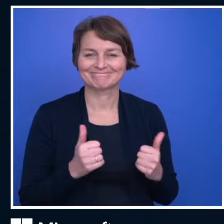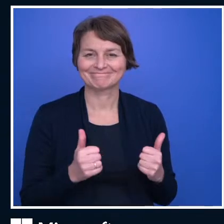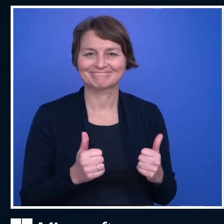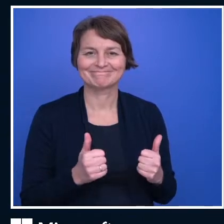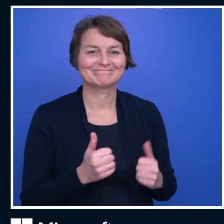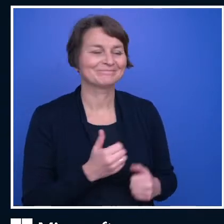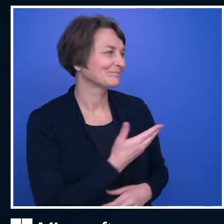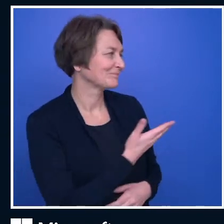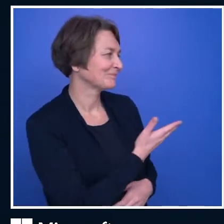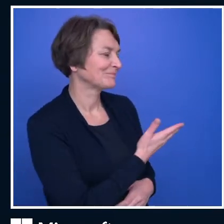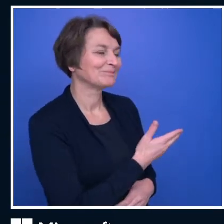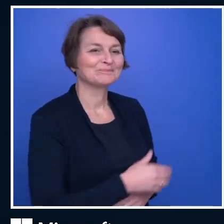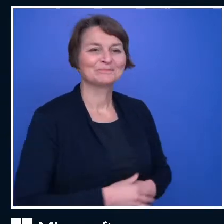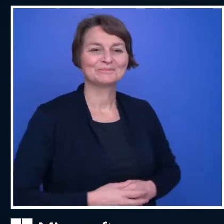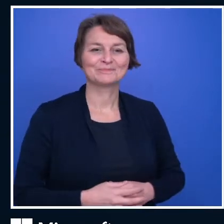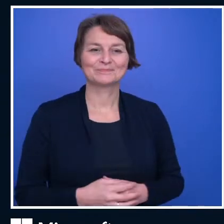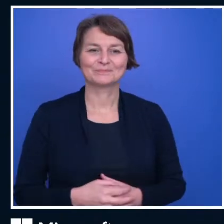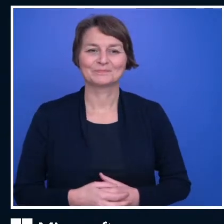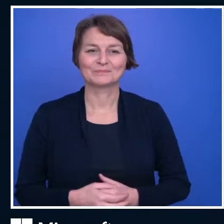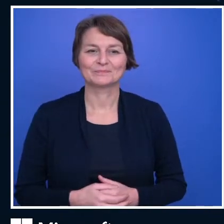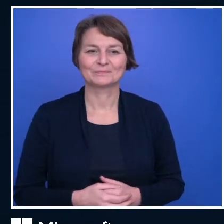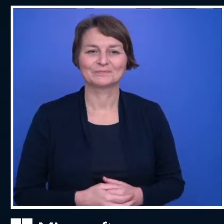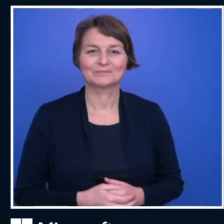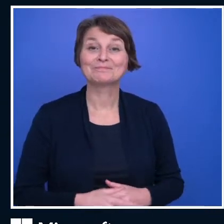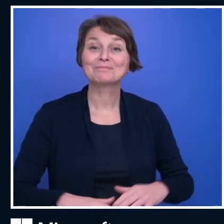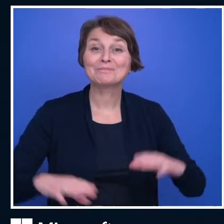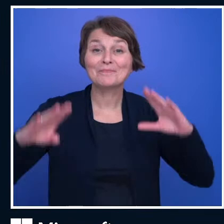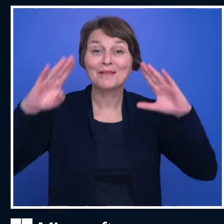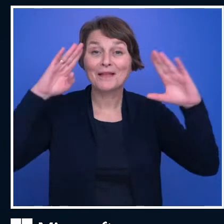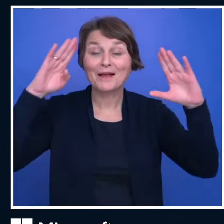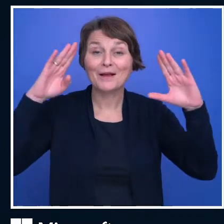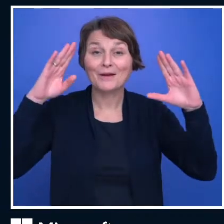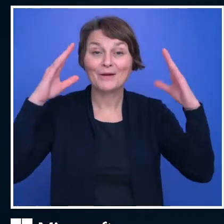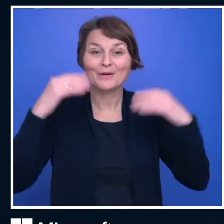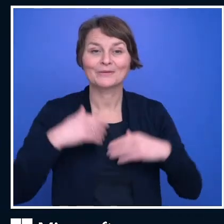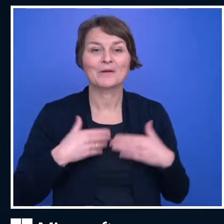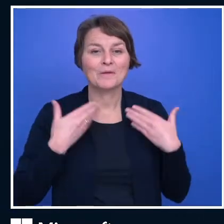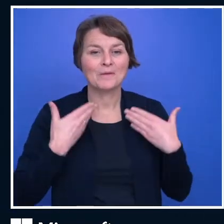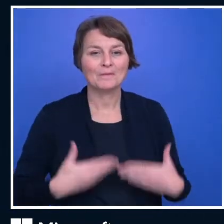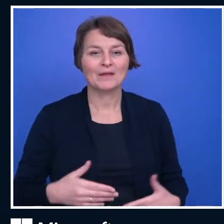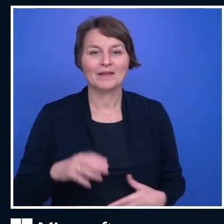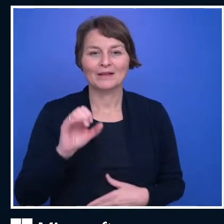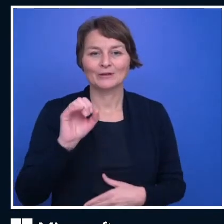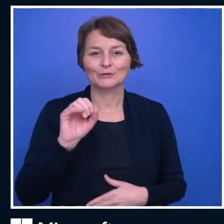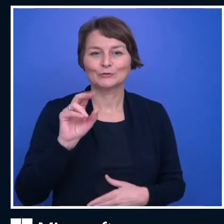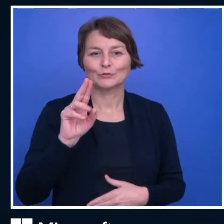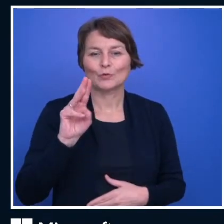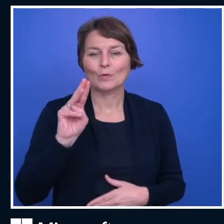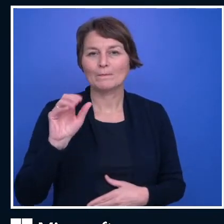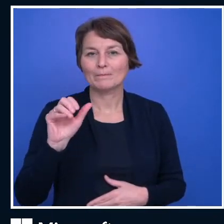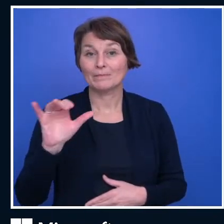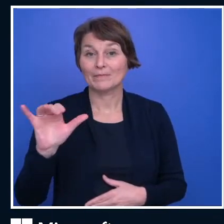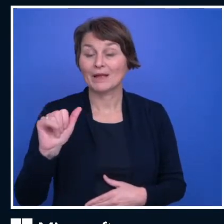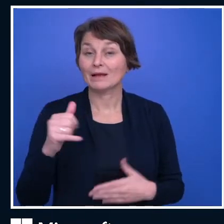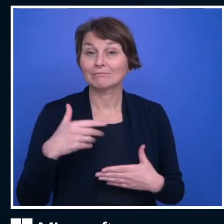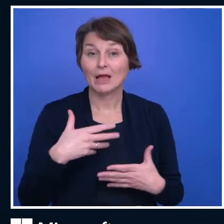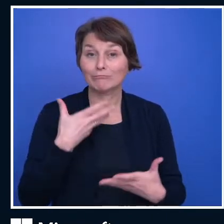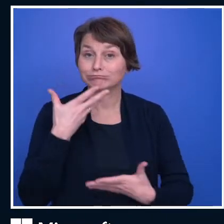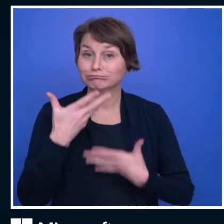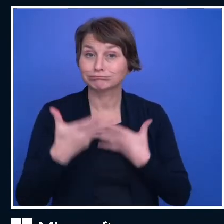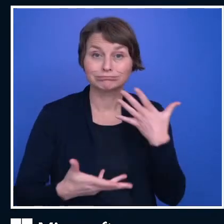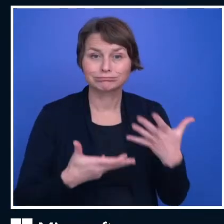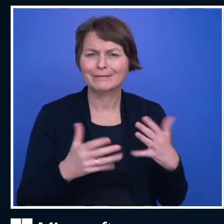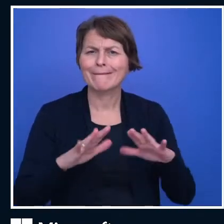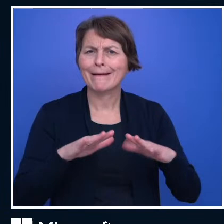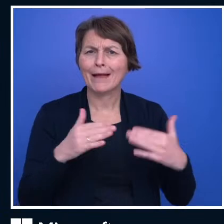Then. So hi everyone, my name is Soumya, and I'm gonna be taking your session on how to build a quiz generator from